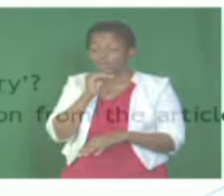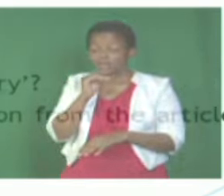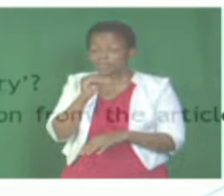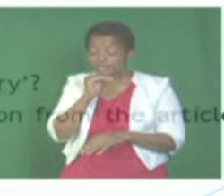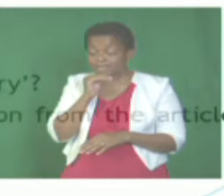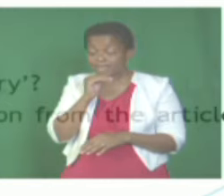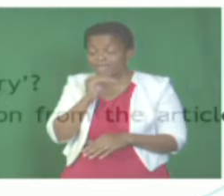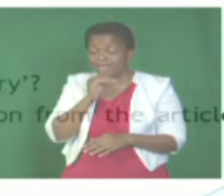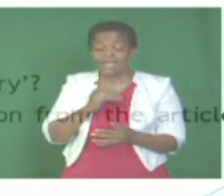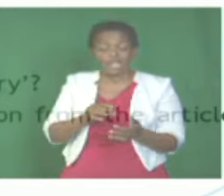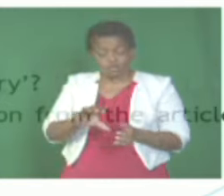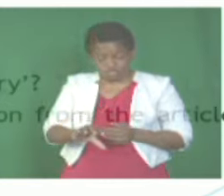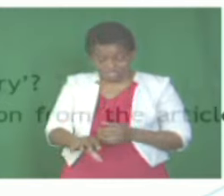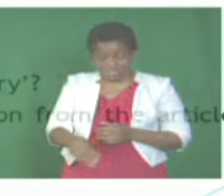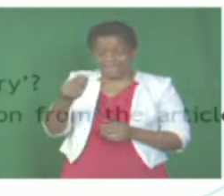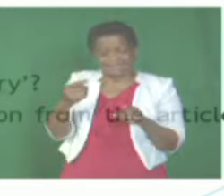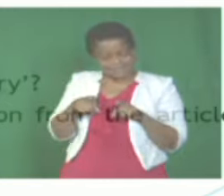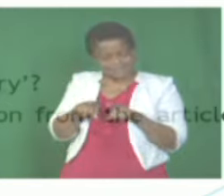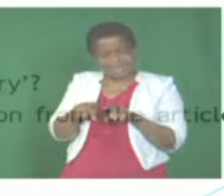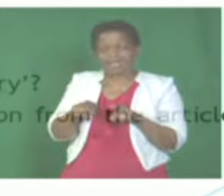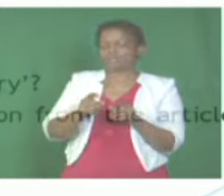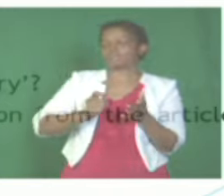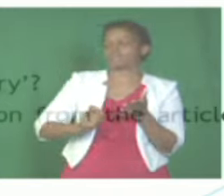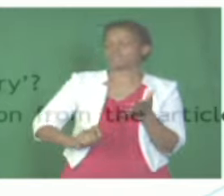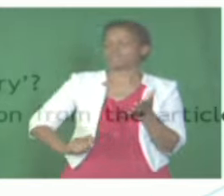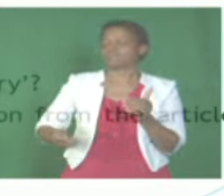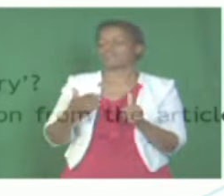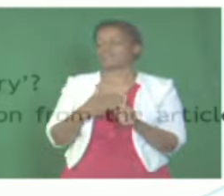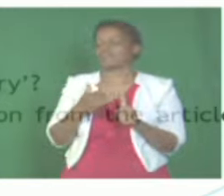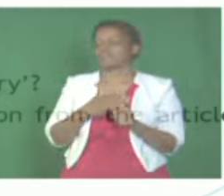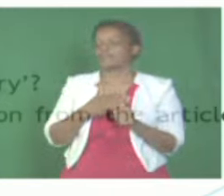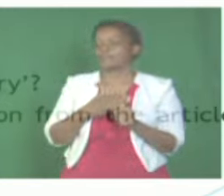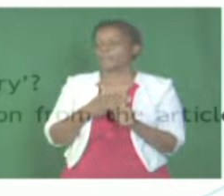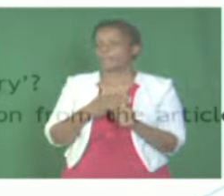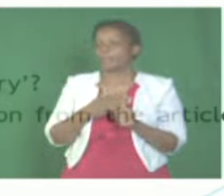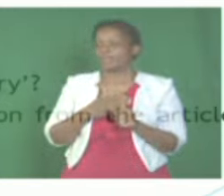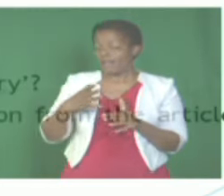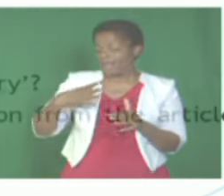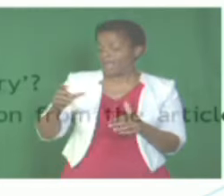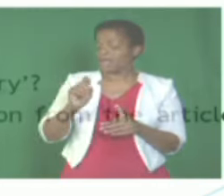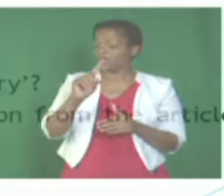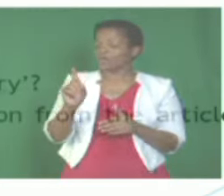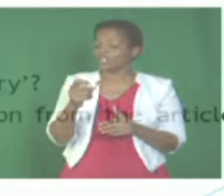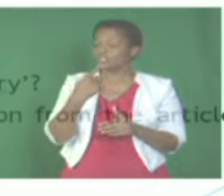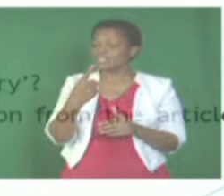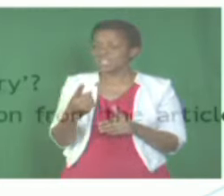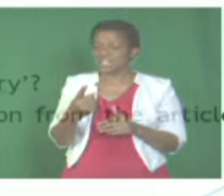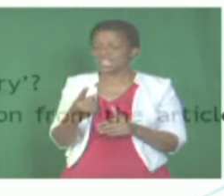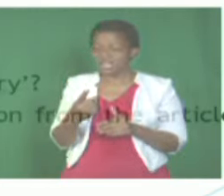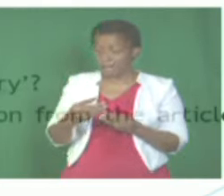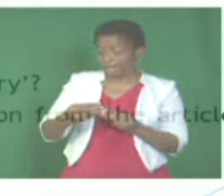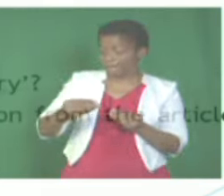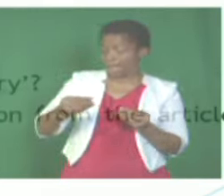a recall question. And now there's a question here that says, plastic surgery is not a new